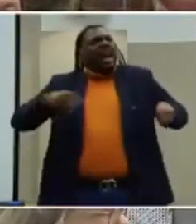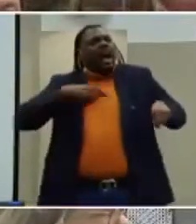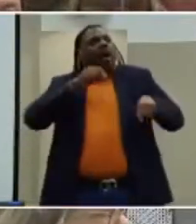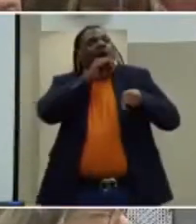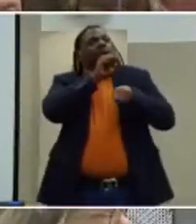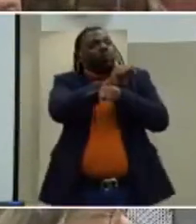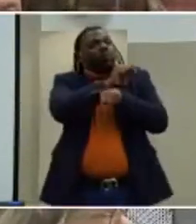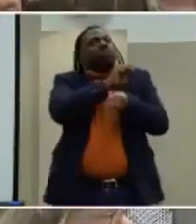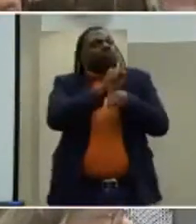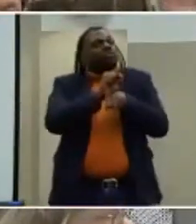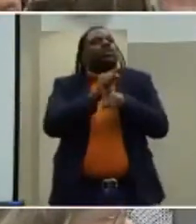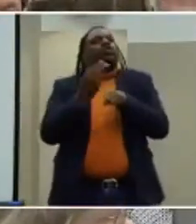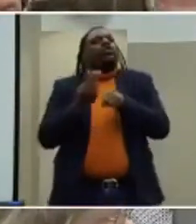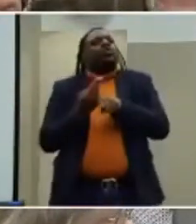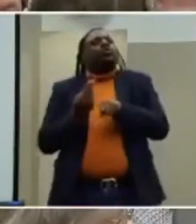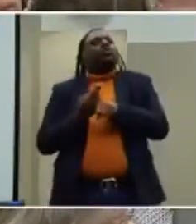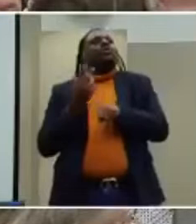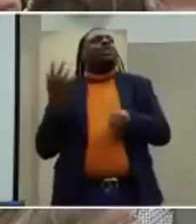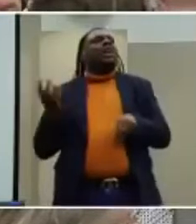a